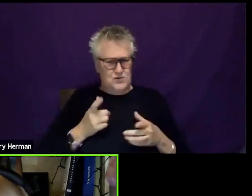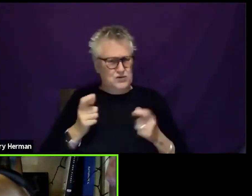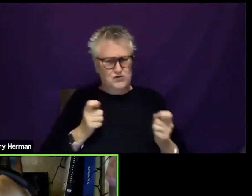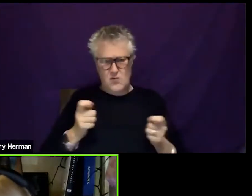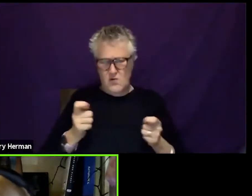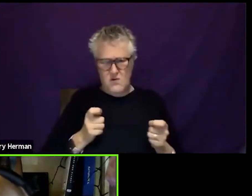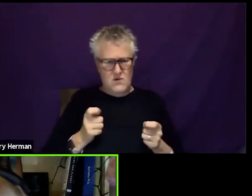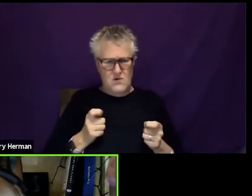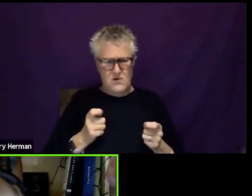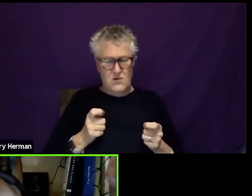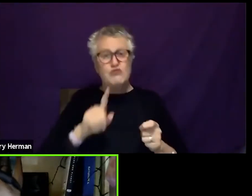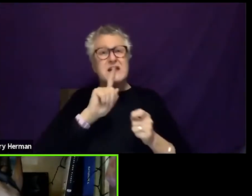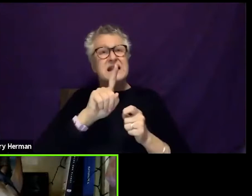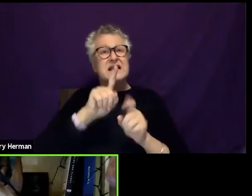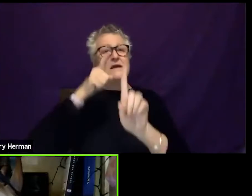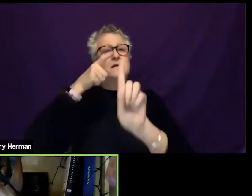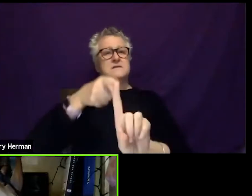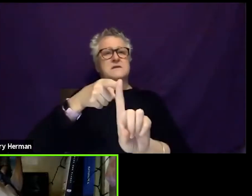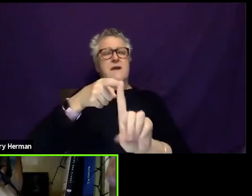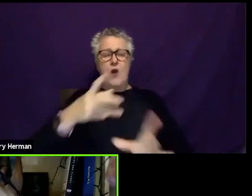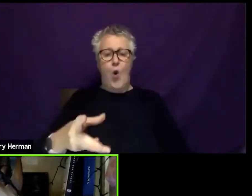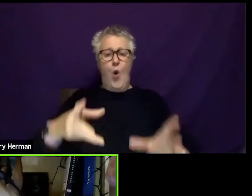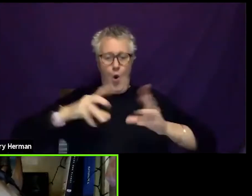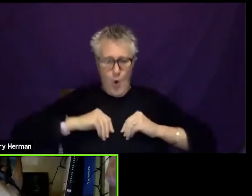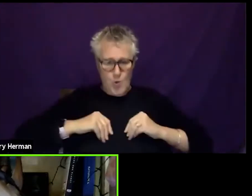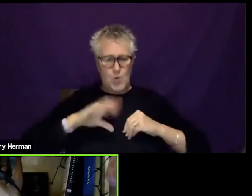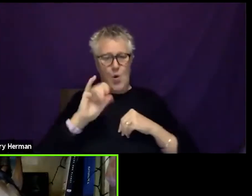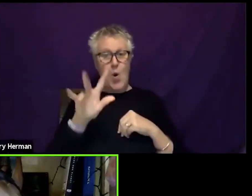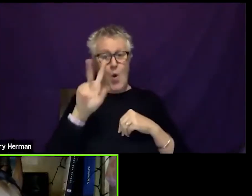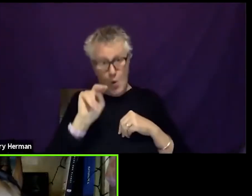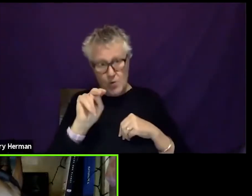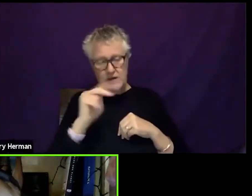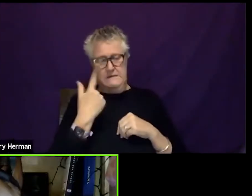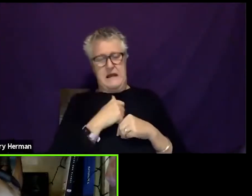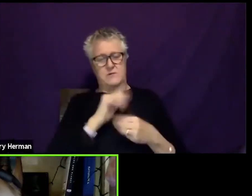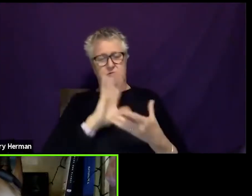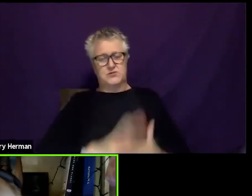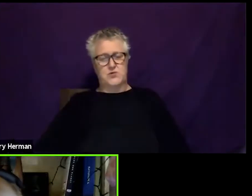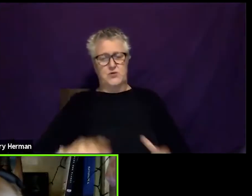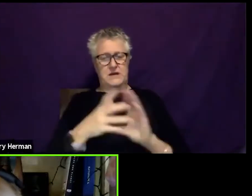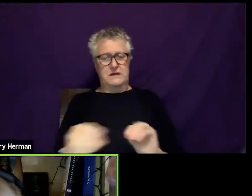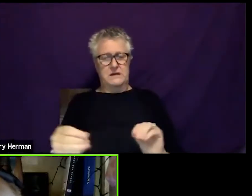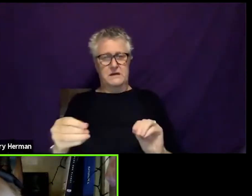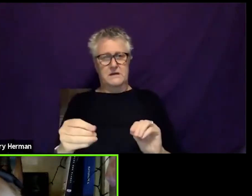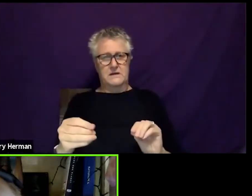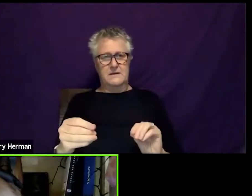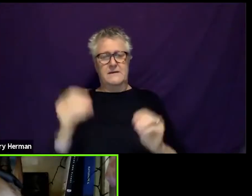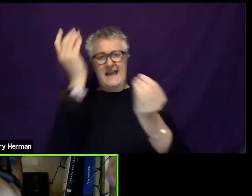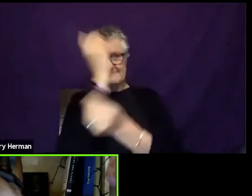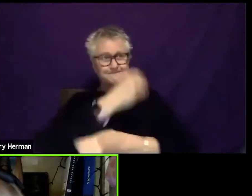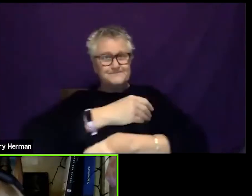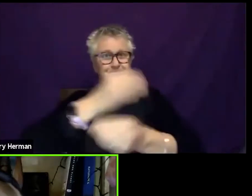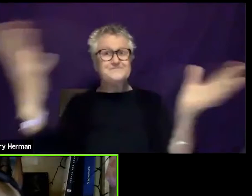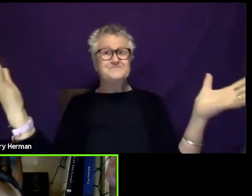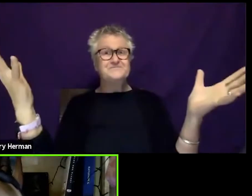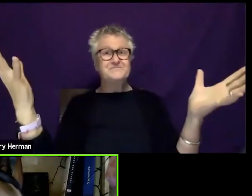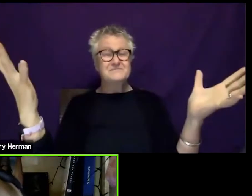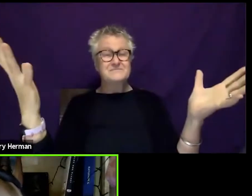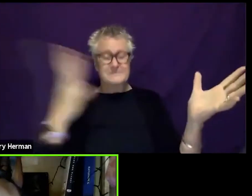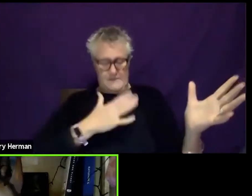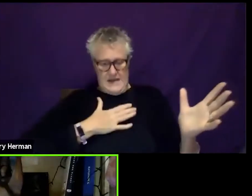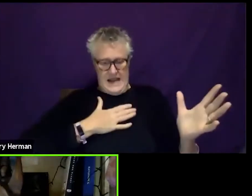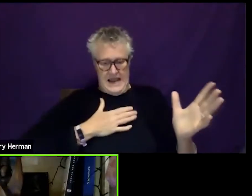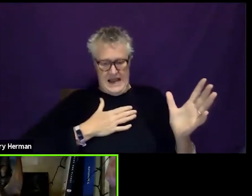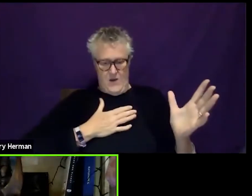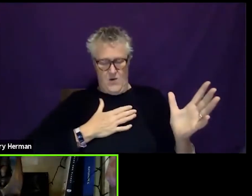and owning our truth and making people realize that they can connect with